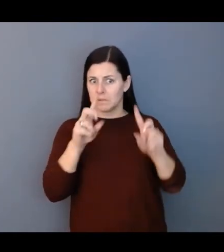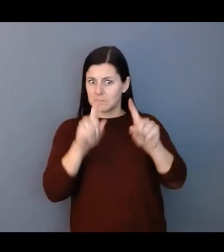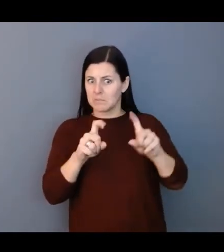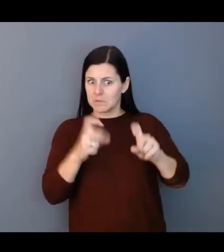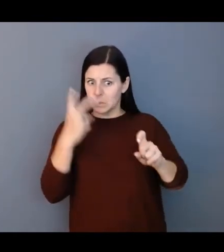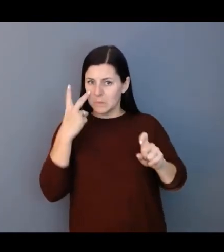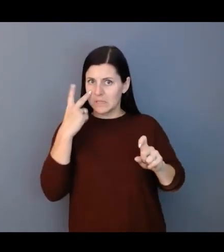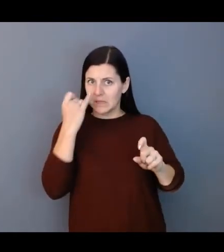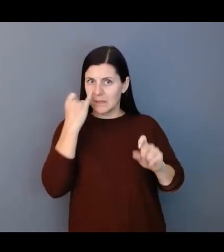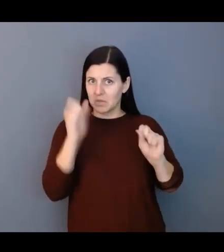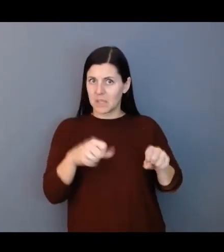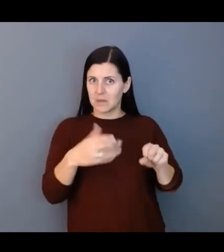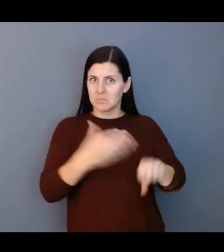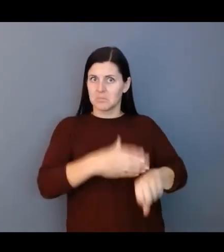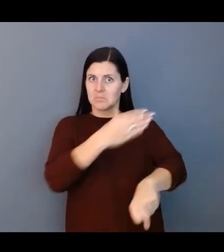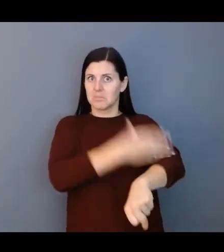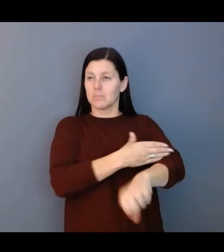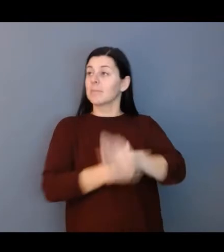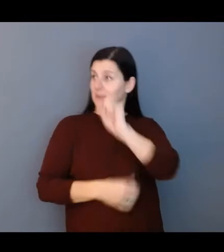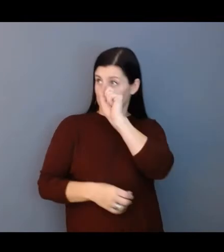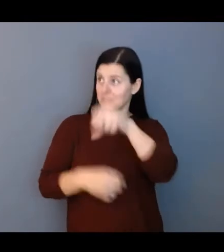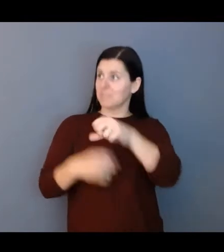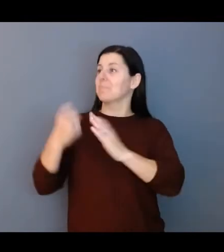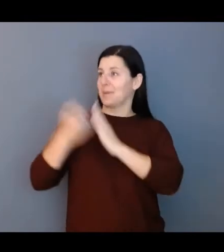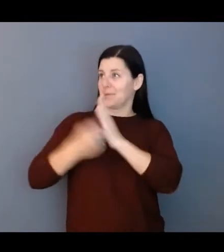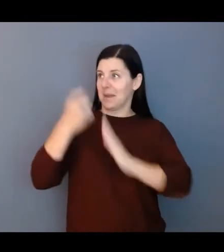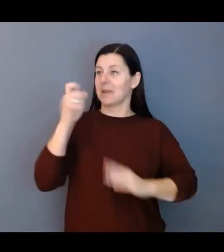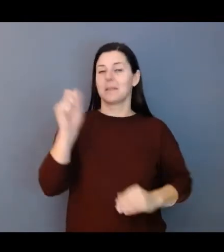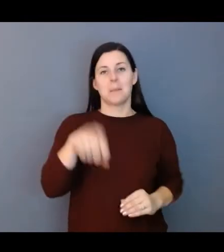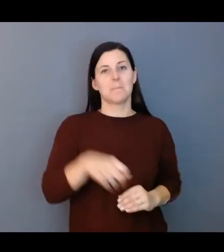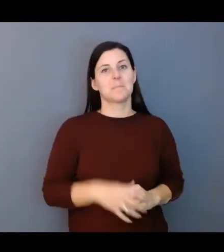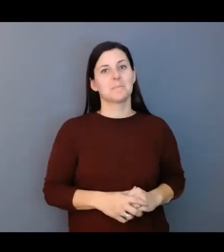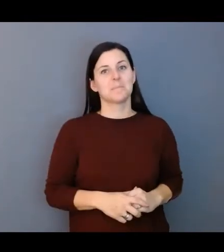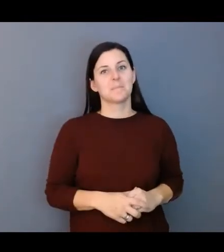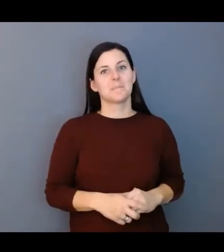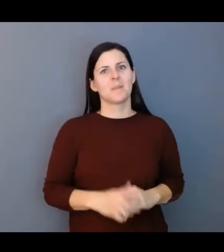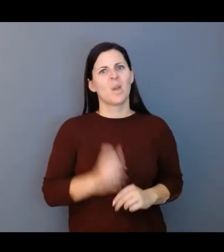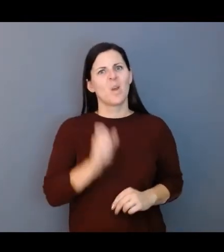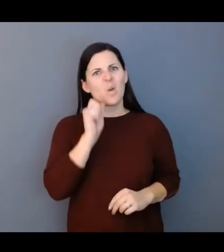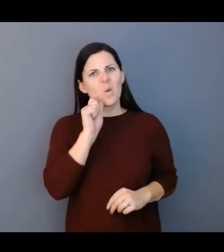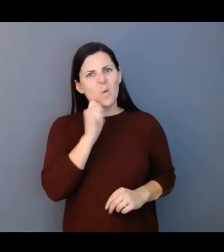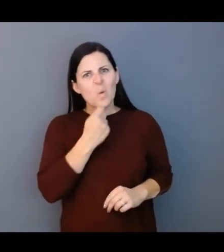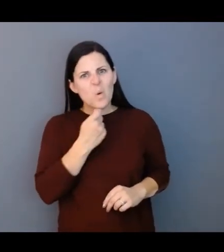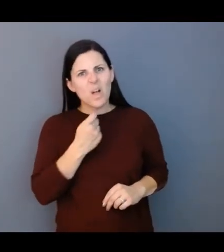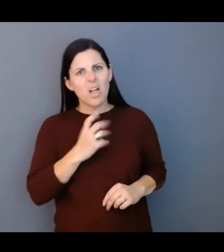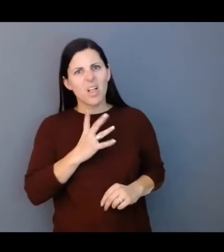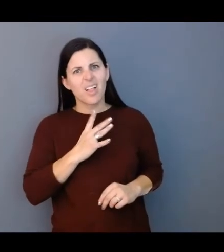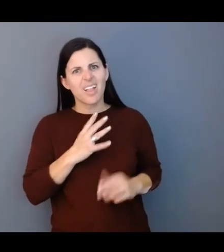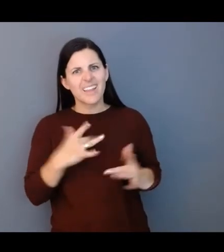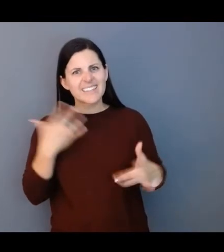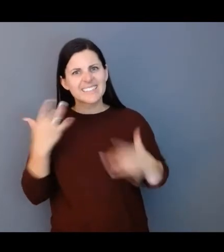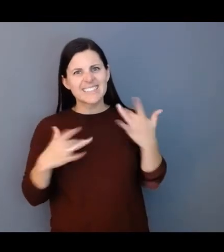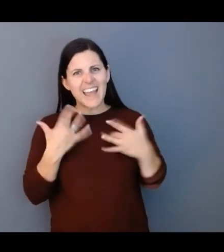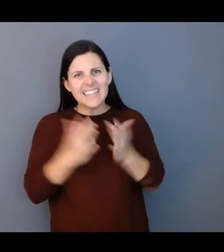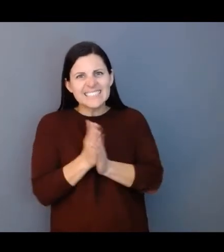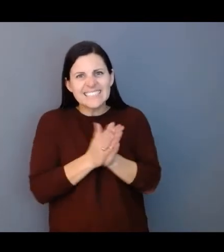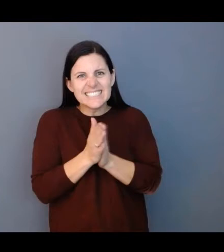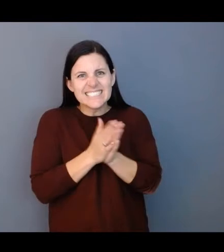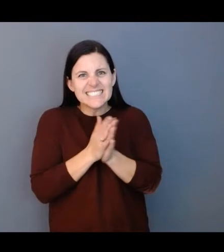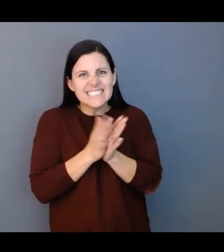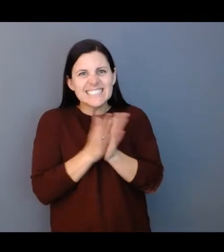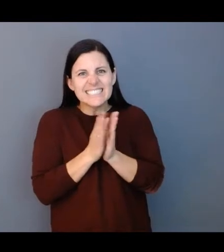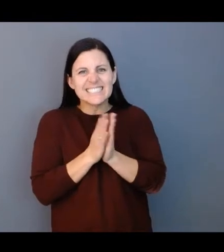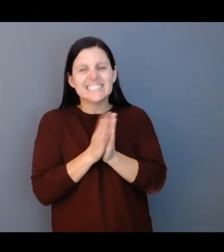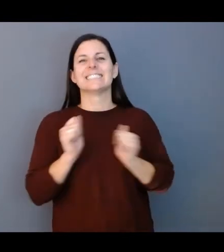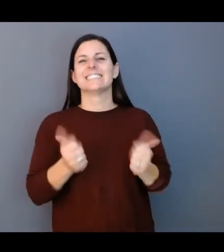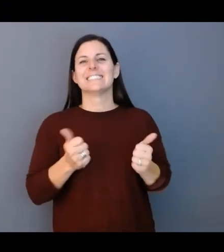get better performance. that's right. We do this automatically. That's really cool. Yeah, this is getting more and more exciting as you go